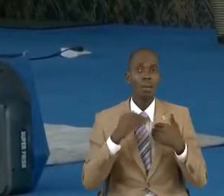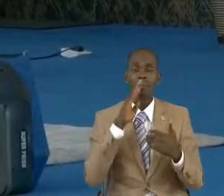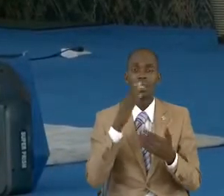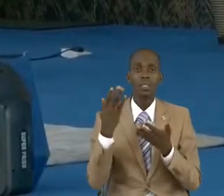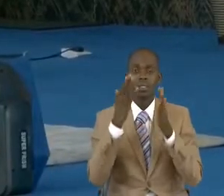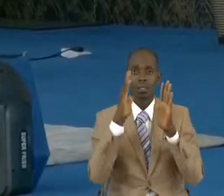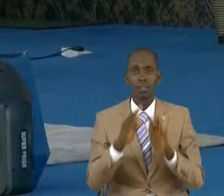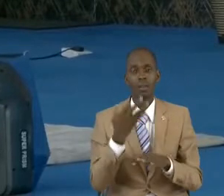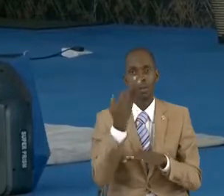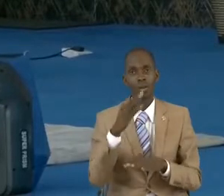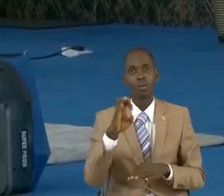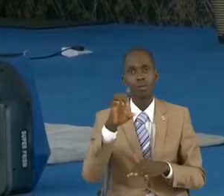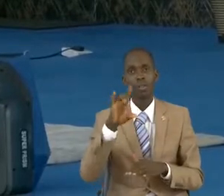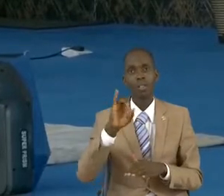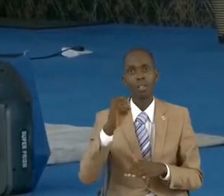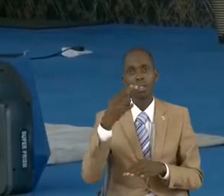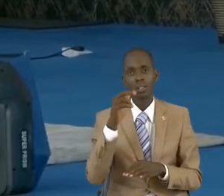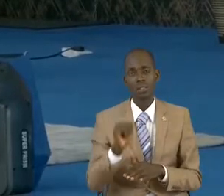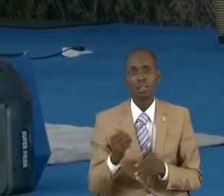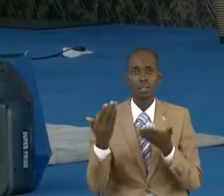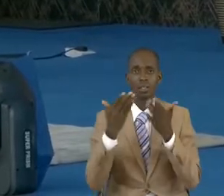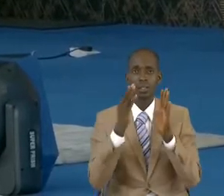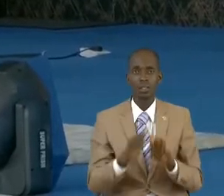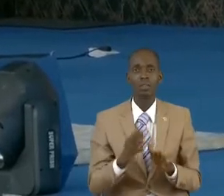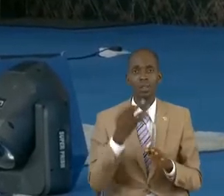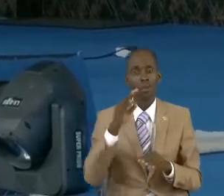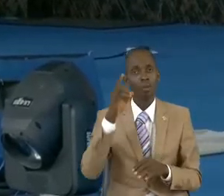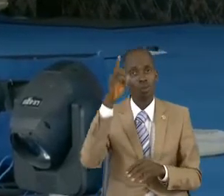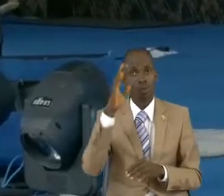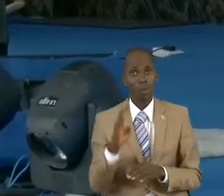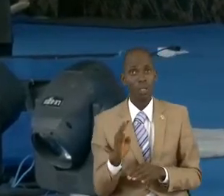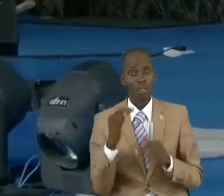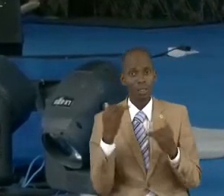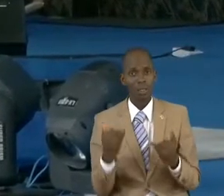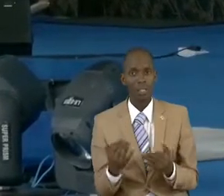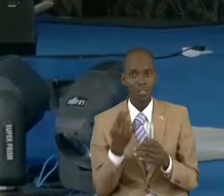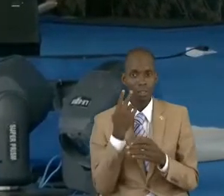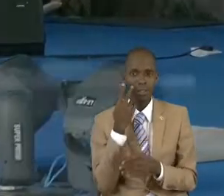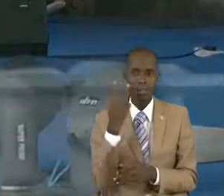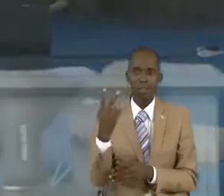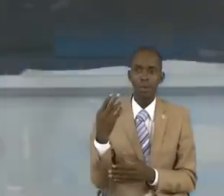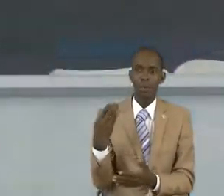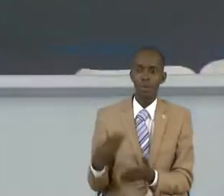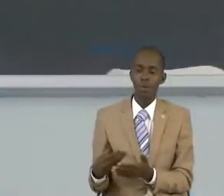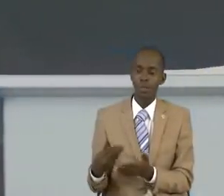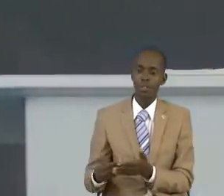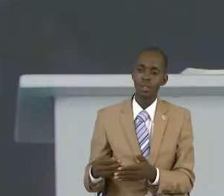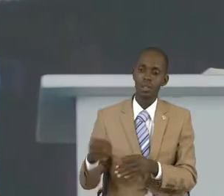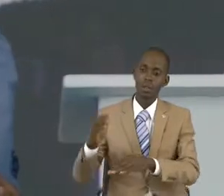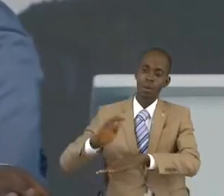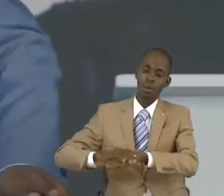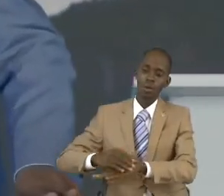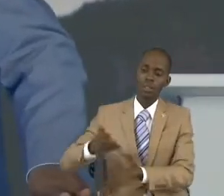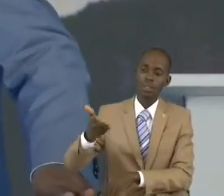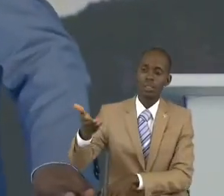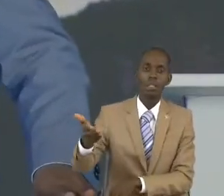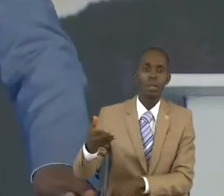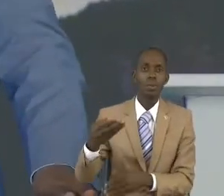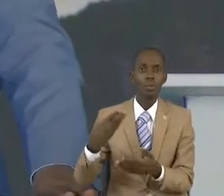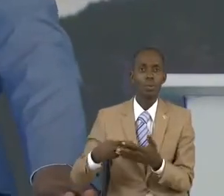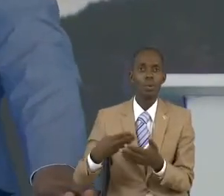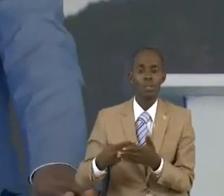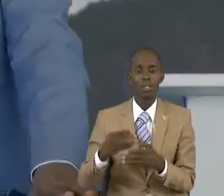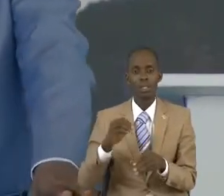God. And now, look at money on the bench there. Look at money in the